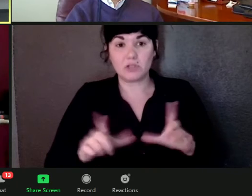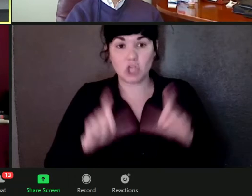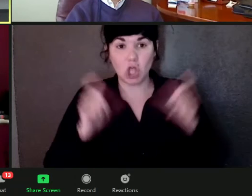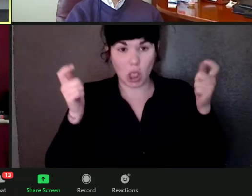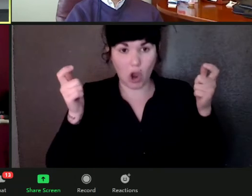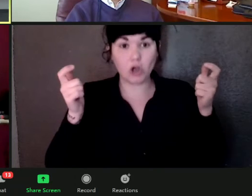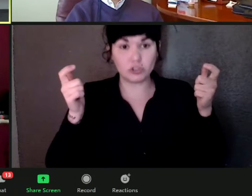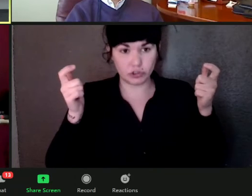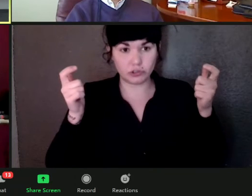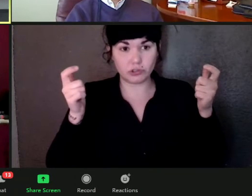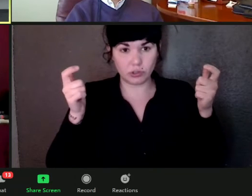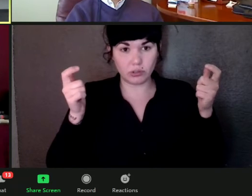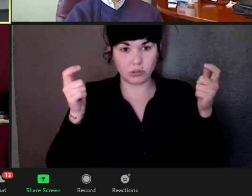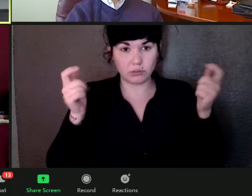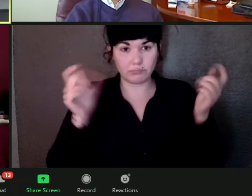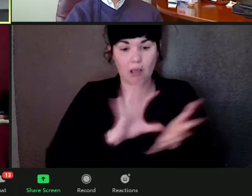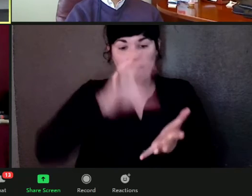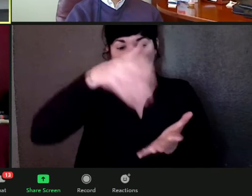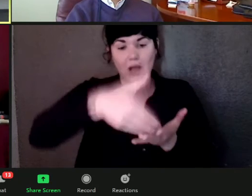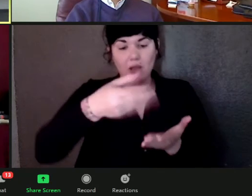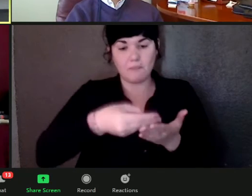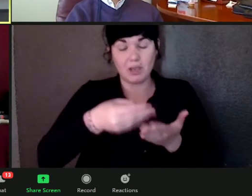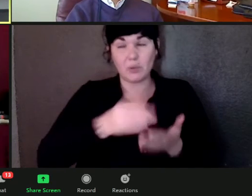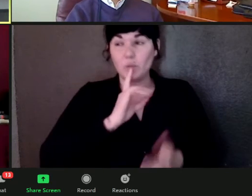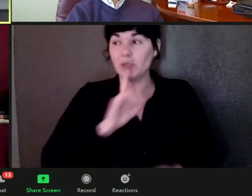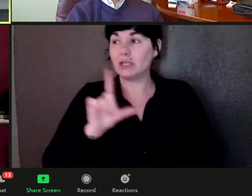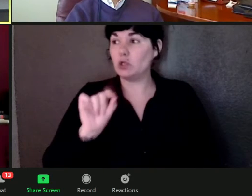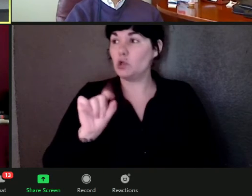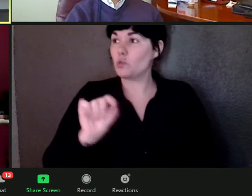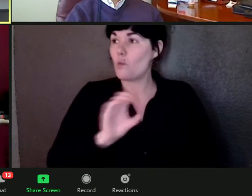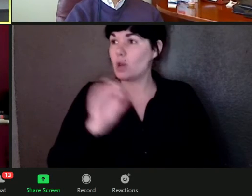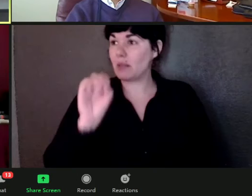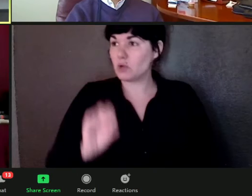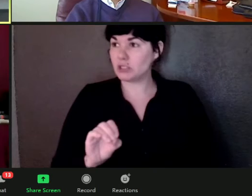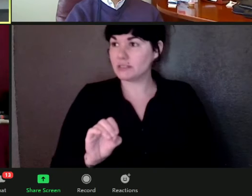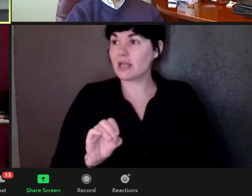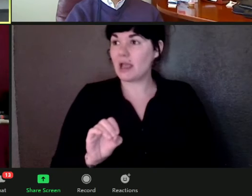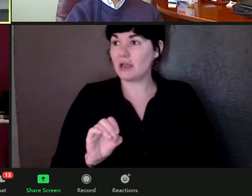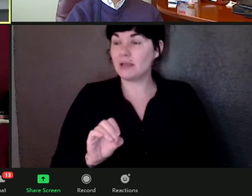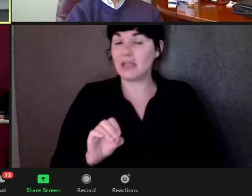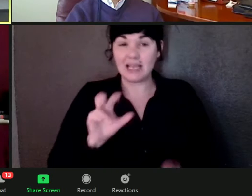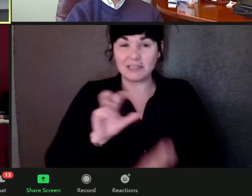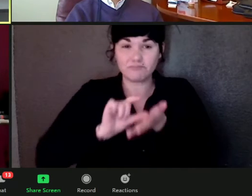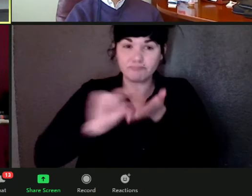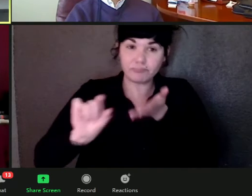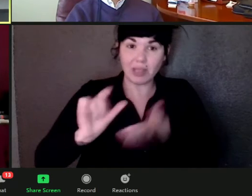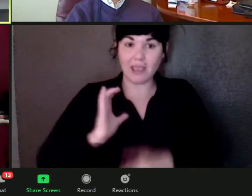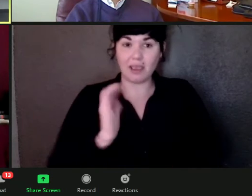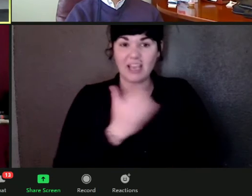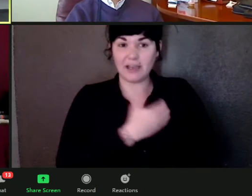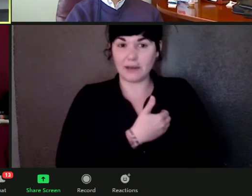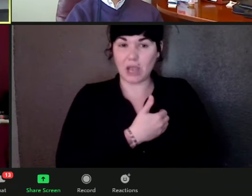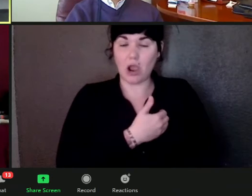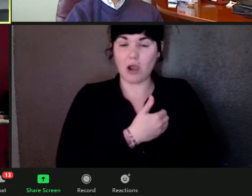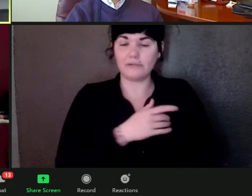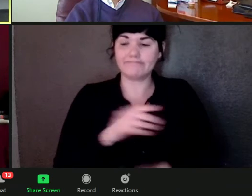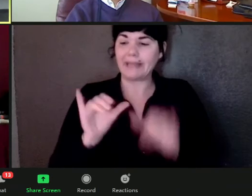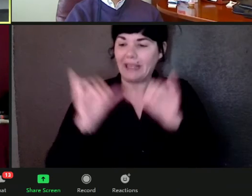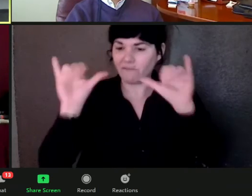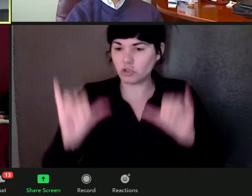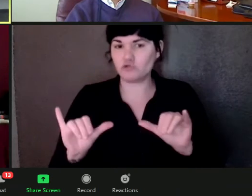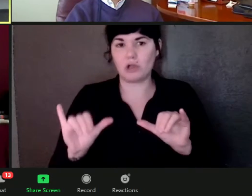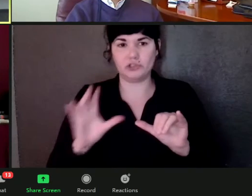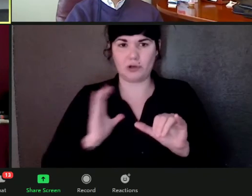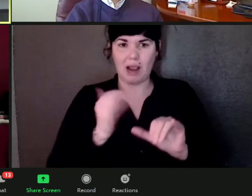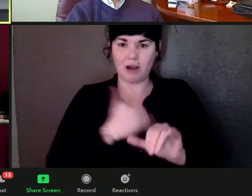about 20% that is then invested in our infrastructure and in some areas in terms of the infrastructure. And we're